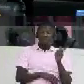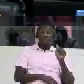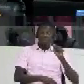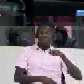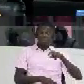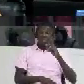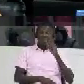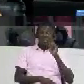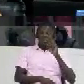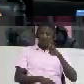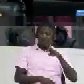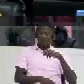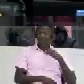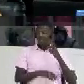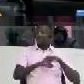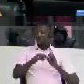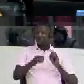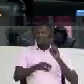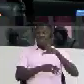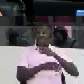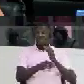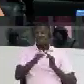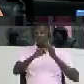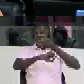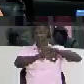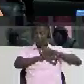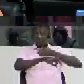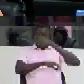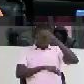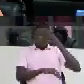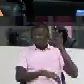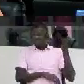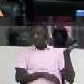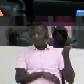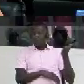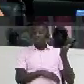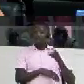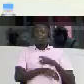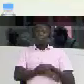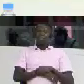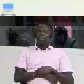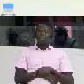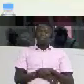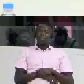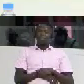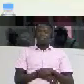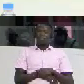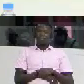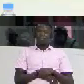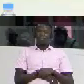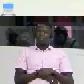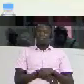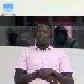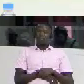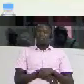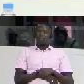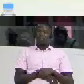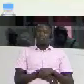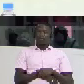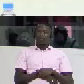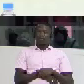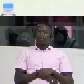Fajara barracks? ndax mën nañoo wax ne bi nga amee maxaama yëpp ci gendarmerie bi yaa ngi nekkoon ci dépôt bi fa nga daan liggéey.